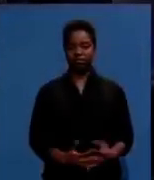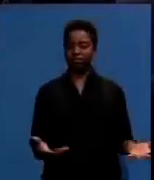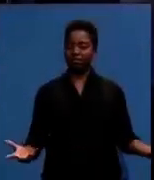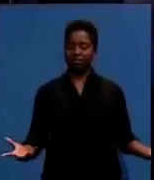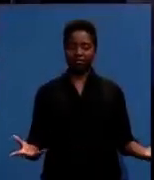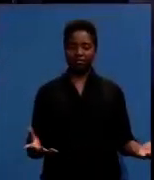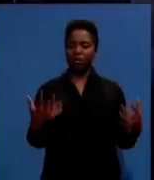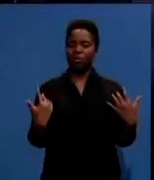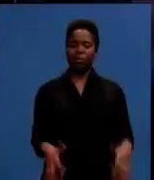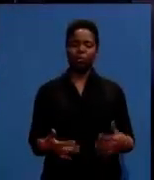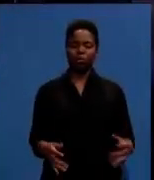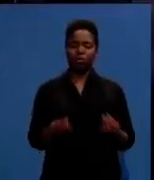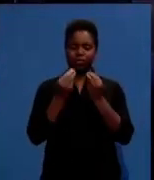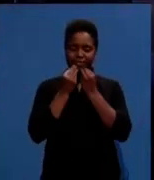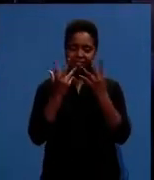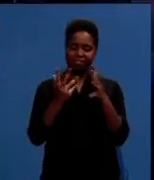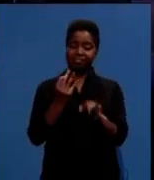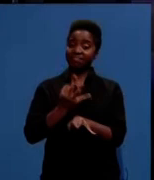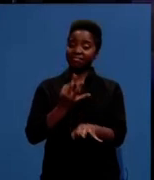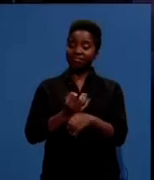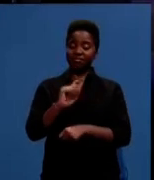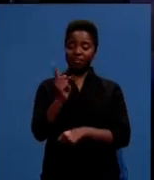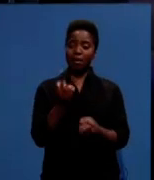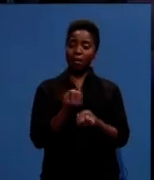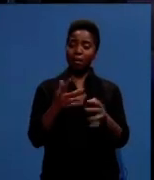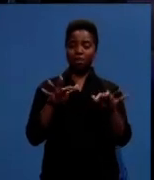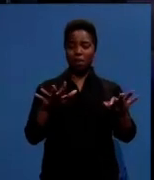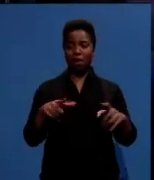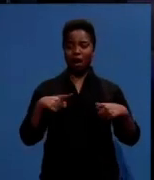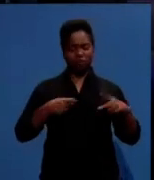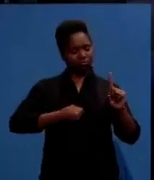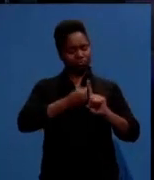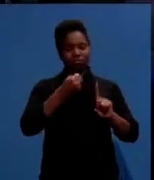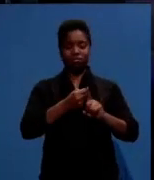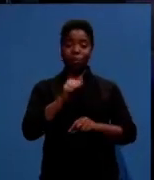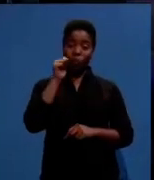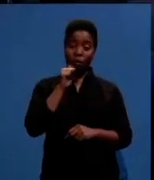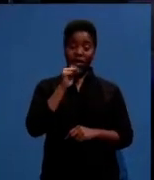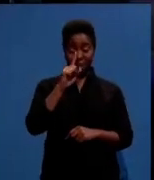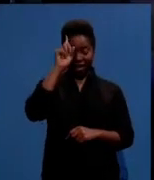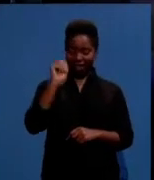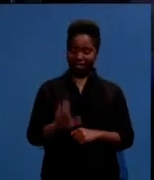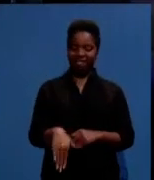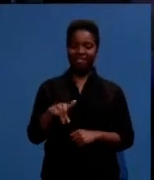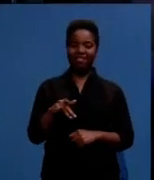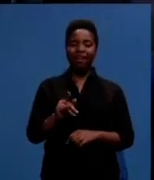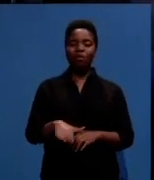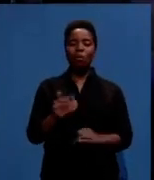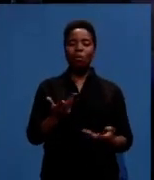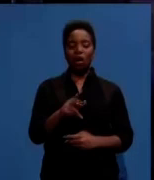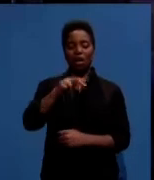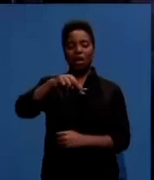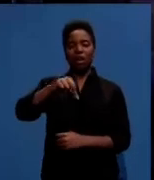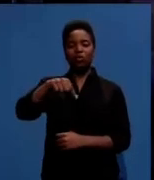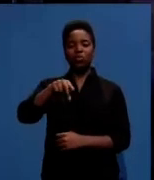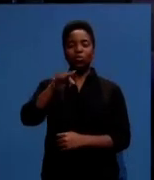One of many amazing facts about Tata, which probably influenced the activist in him, is that when he was a child, he grew up in the Kunu village, where there was